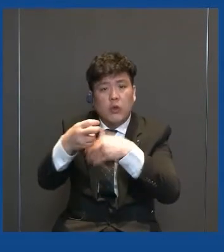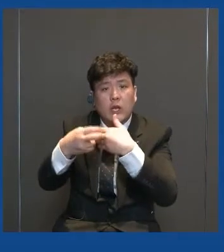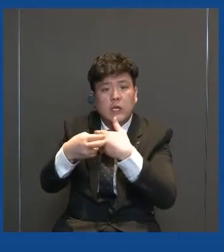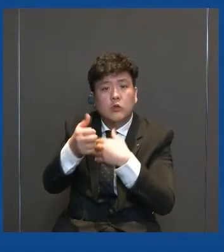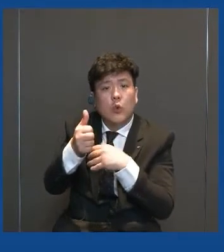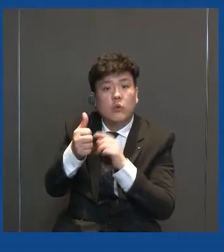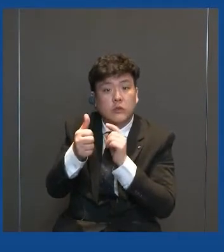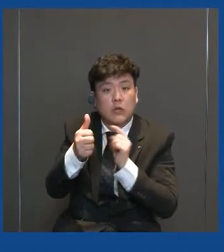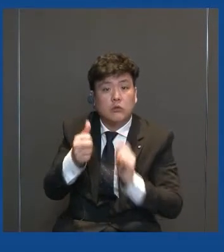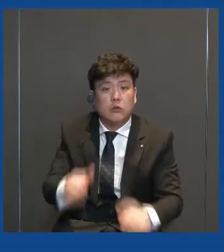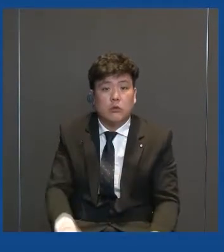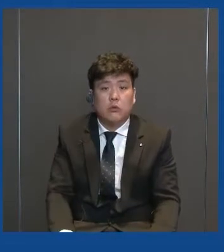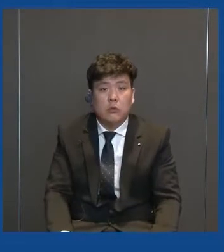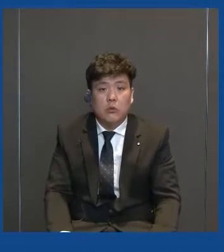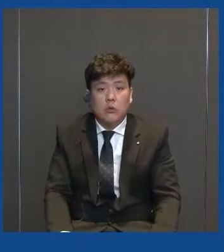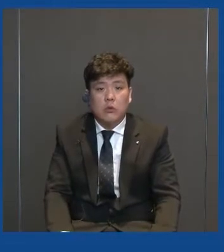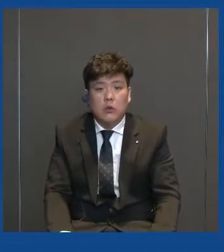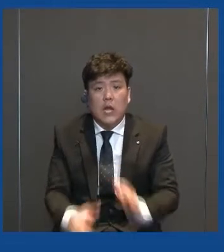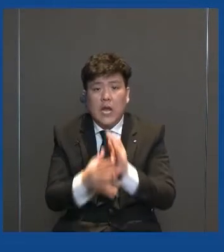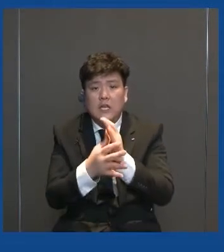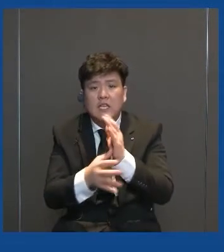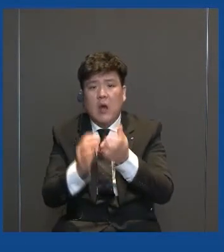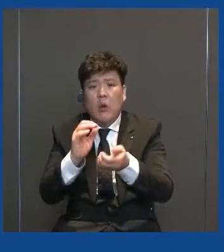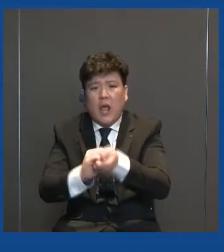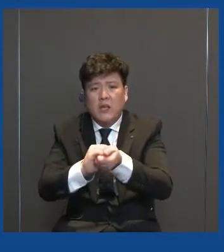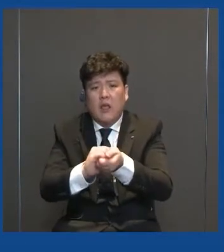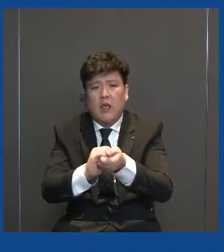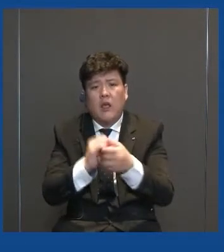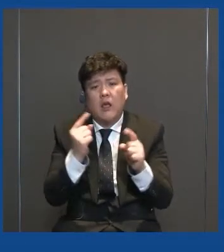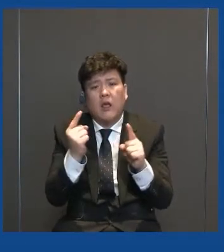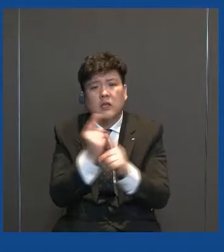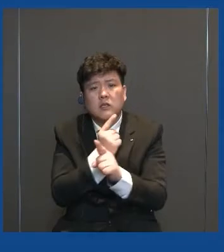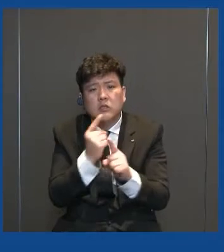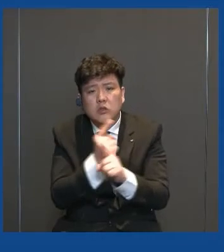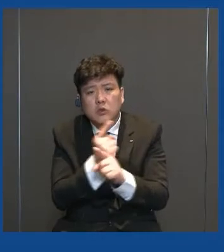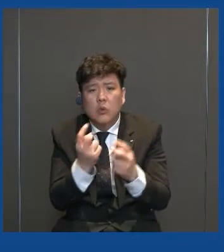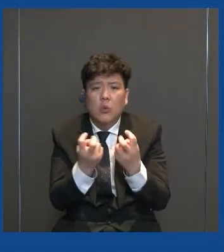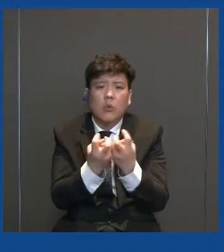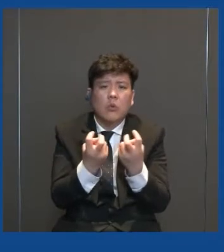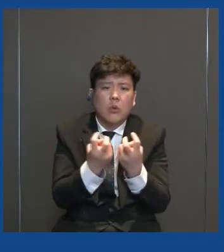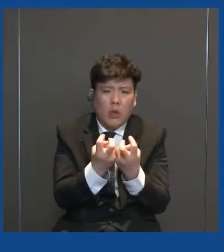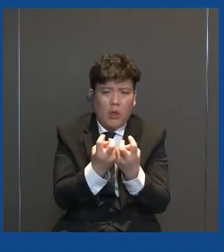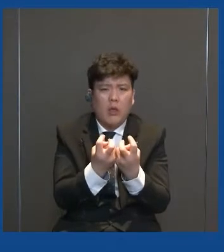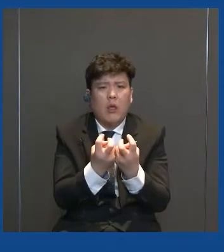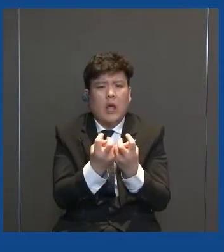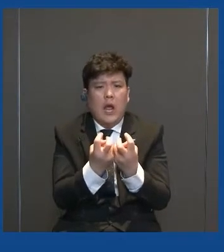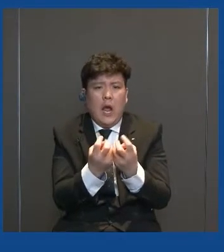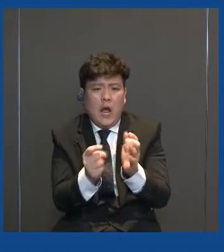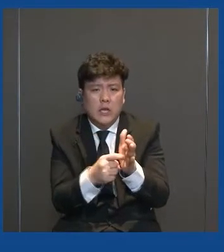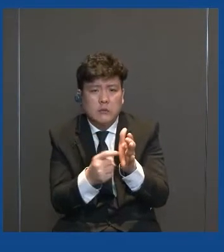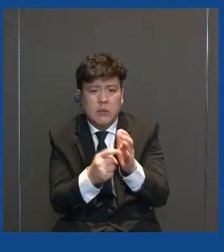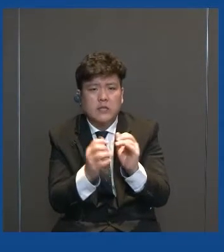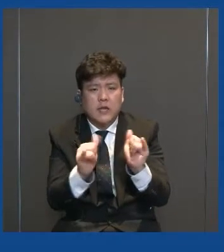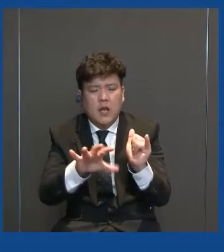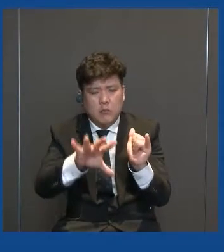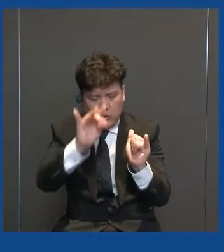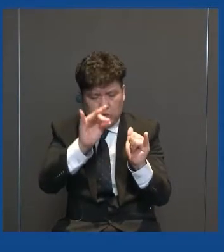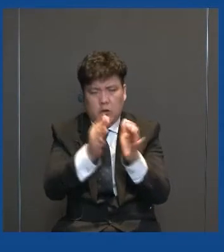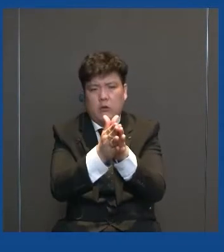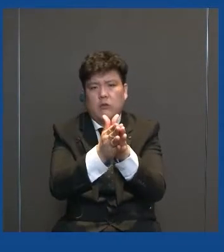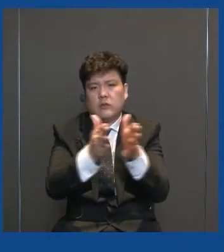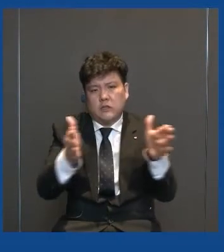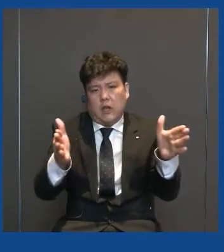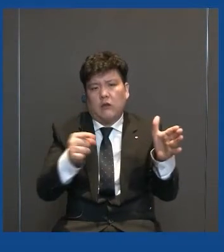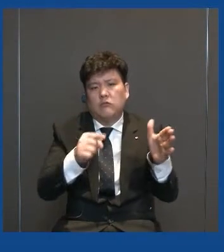resources and putting the right to equal access to health care at risk. International and national actors have called on